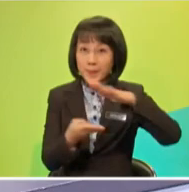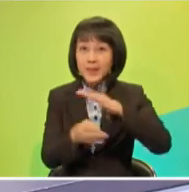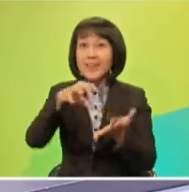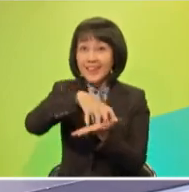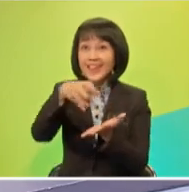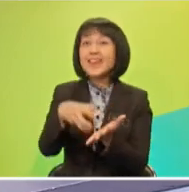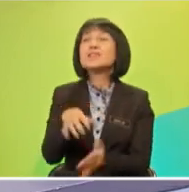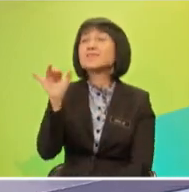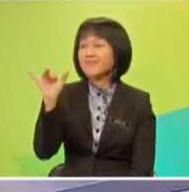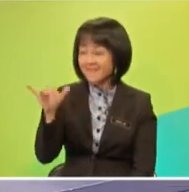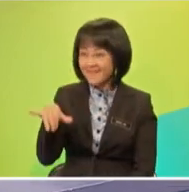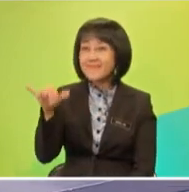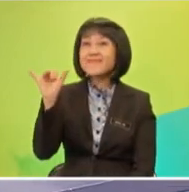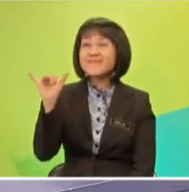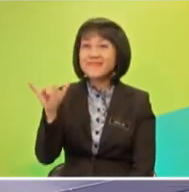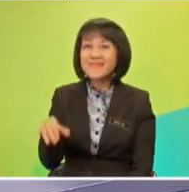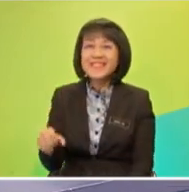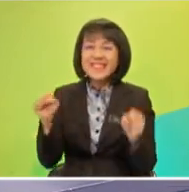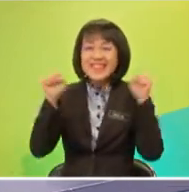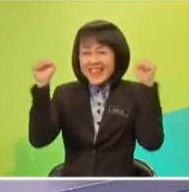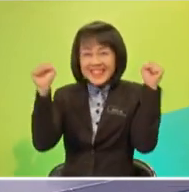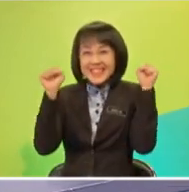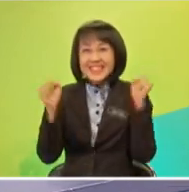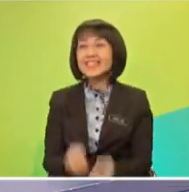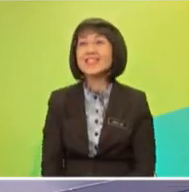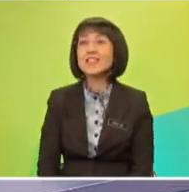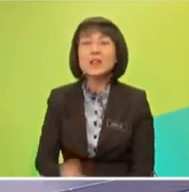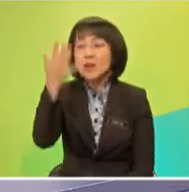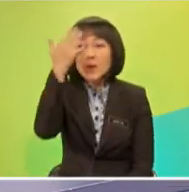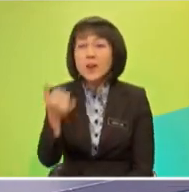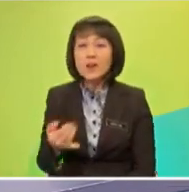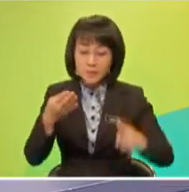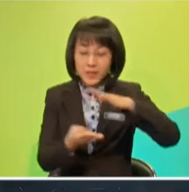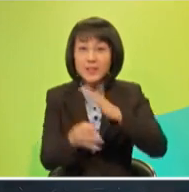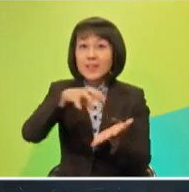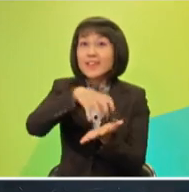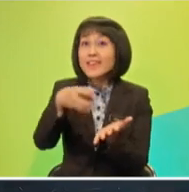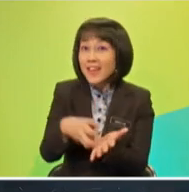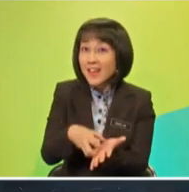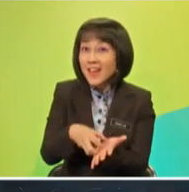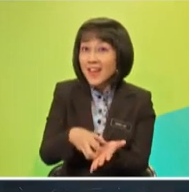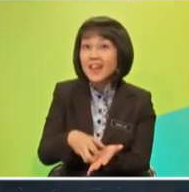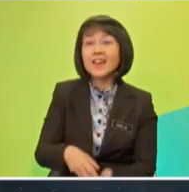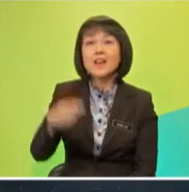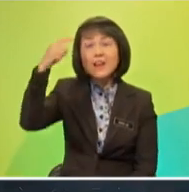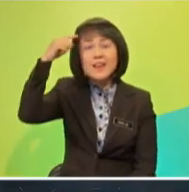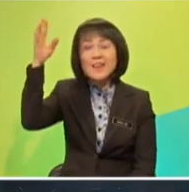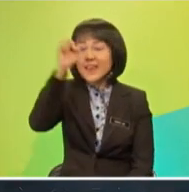Oh, yes. Yum! But teacher, why are you baking a cake? Guess why?